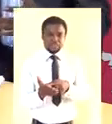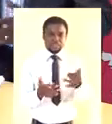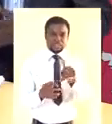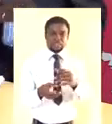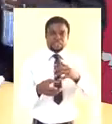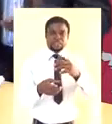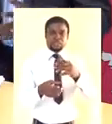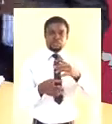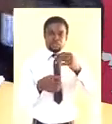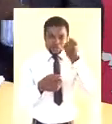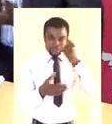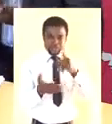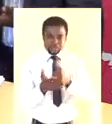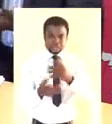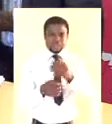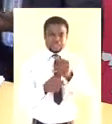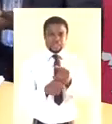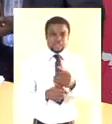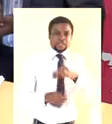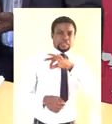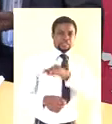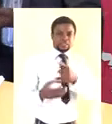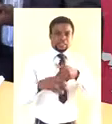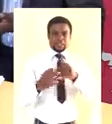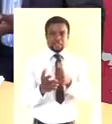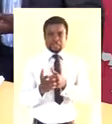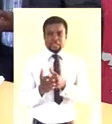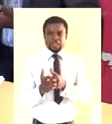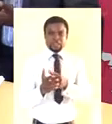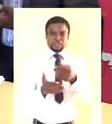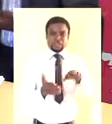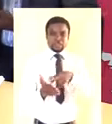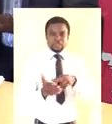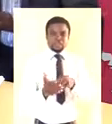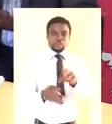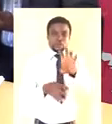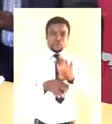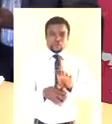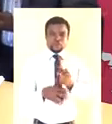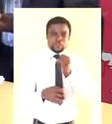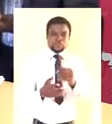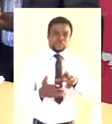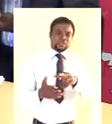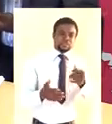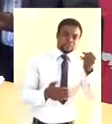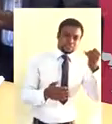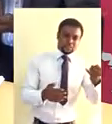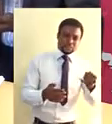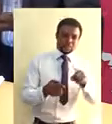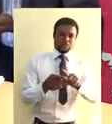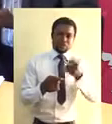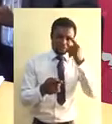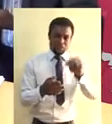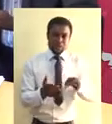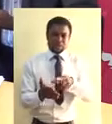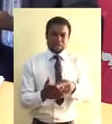end of the day, we also write reports. So the reading there in the stream, it is designed to develop the reading capacity ability of the